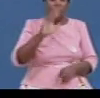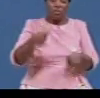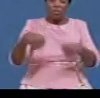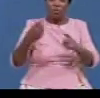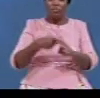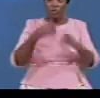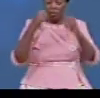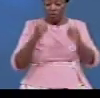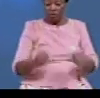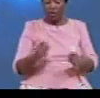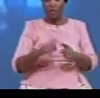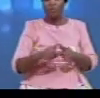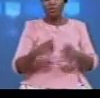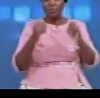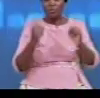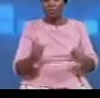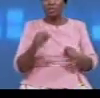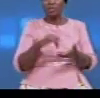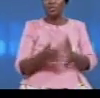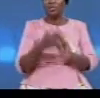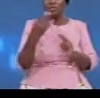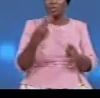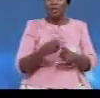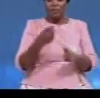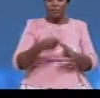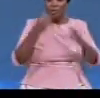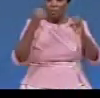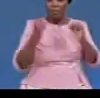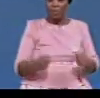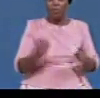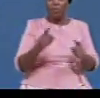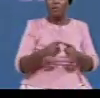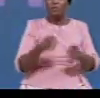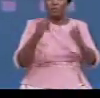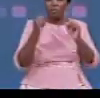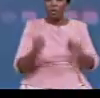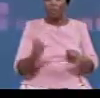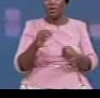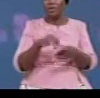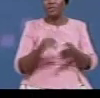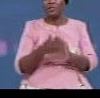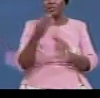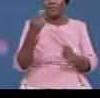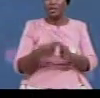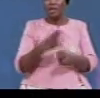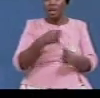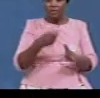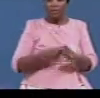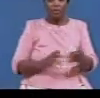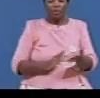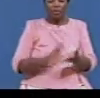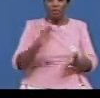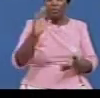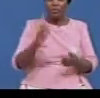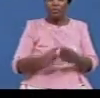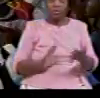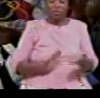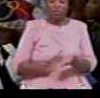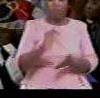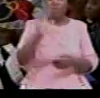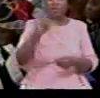to strength, from power to power, and from glory to